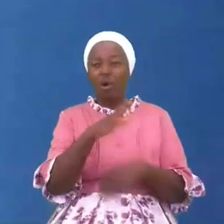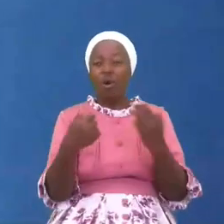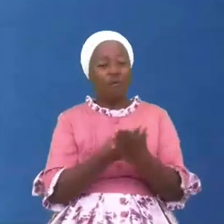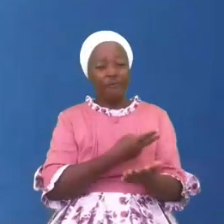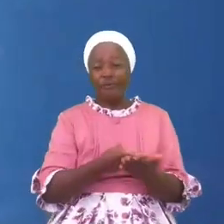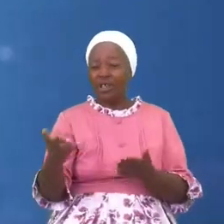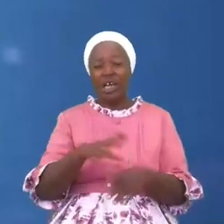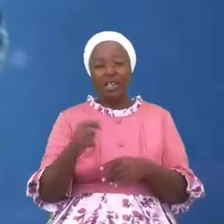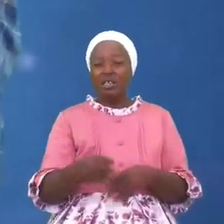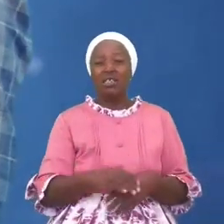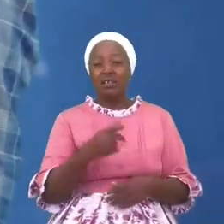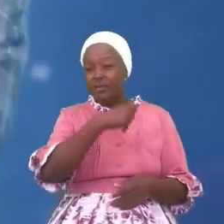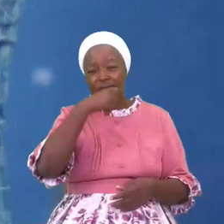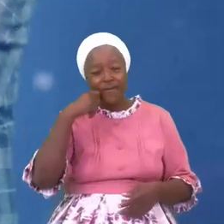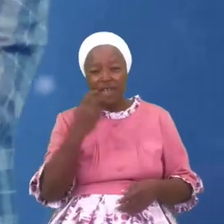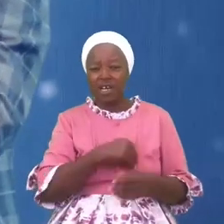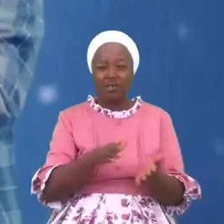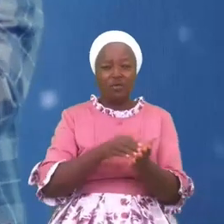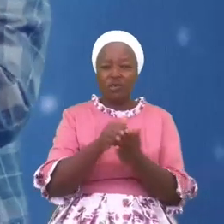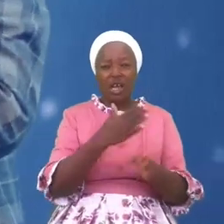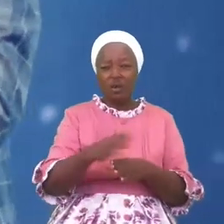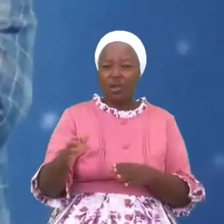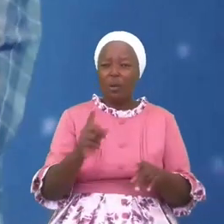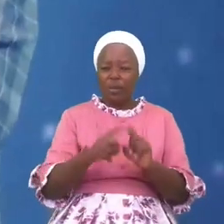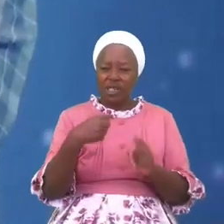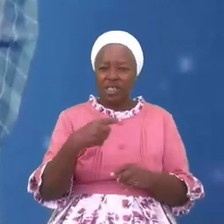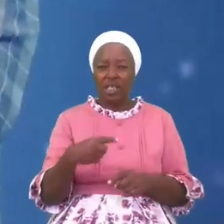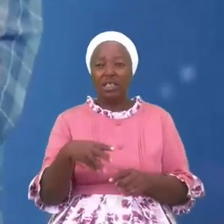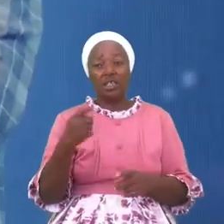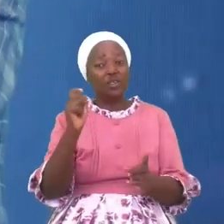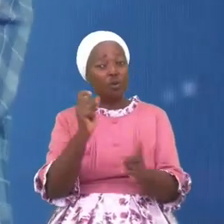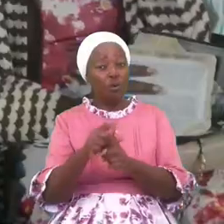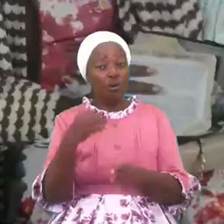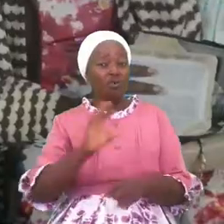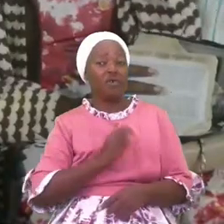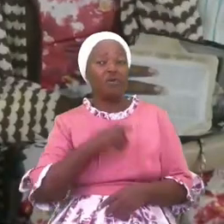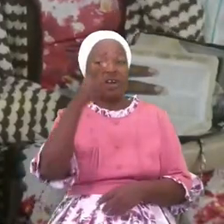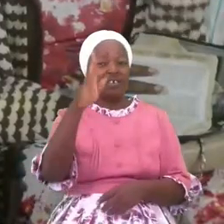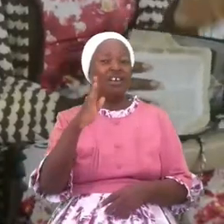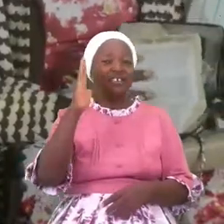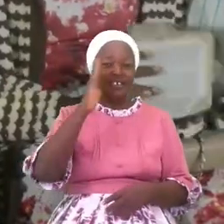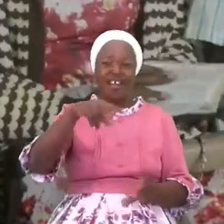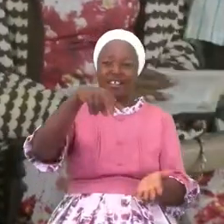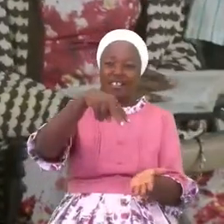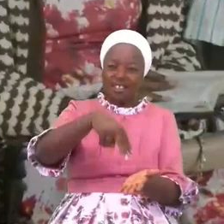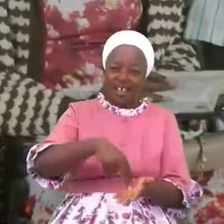the word of our God shall stand forever. Somebody shout amen.